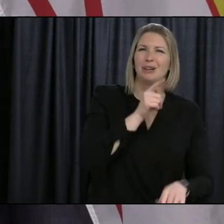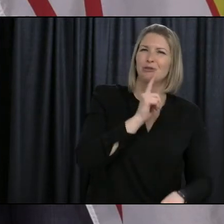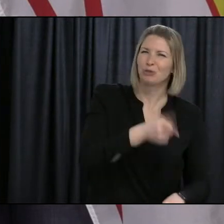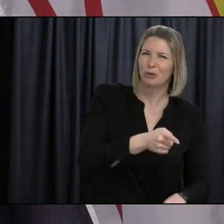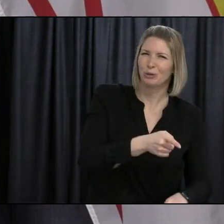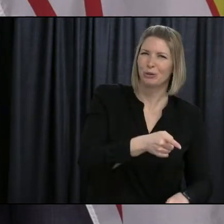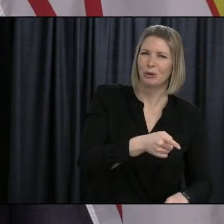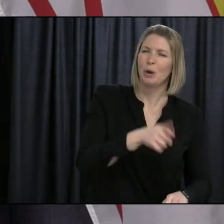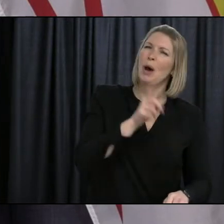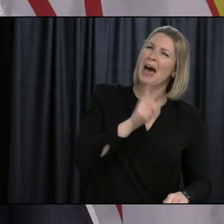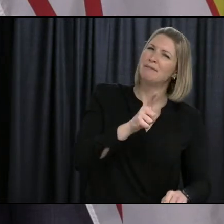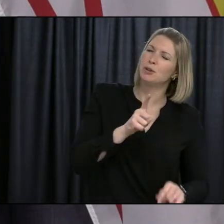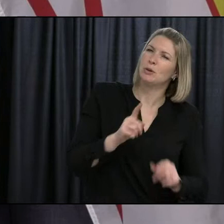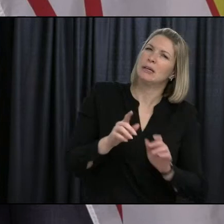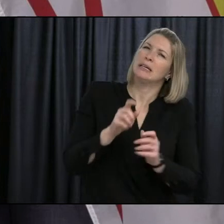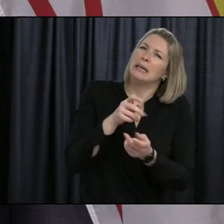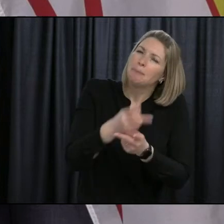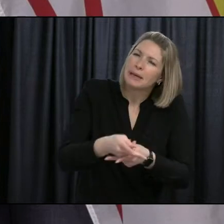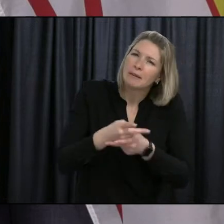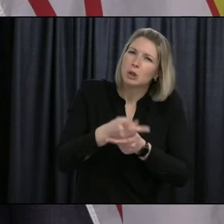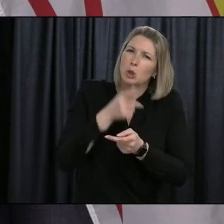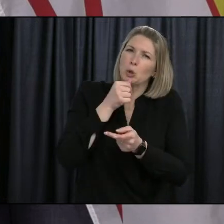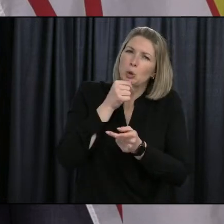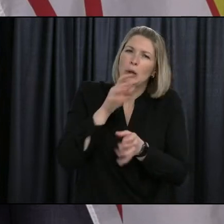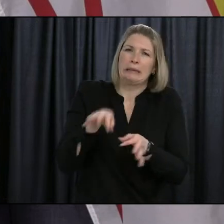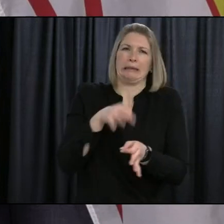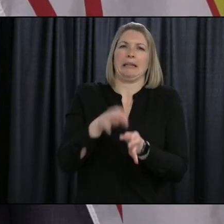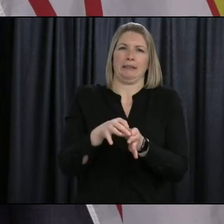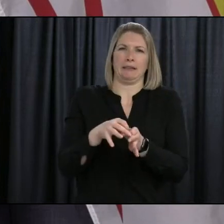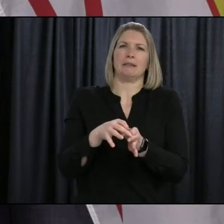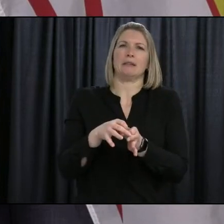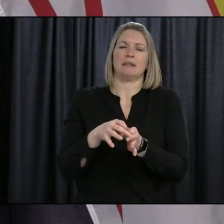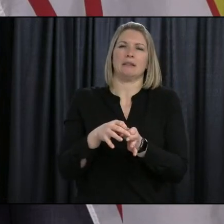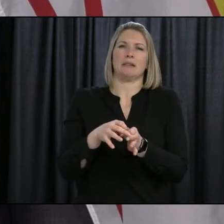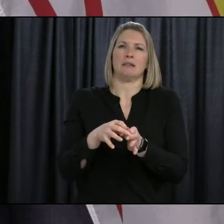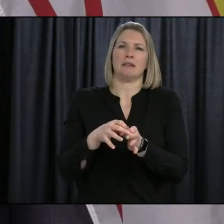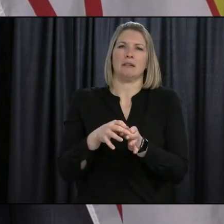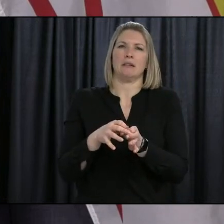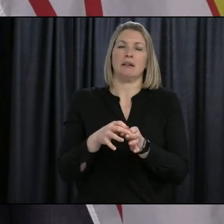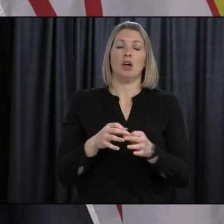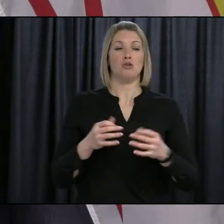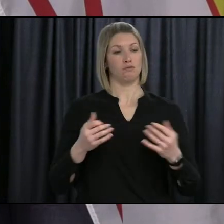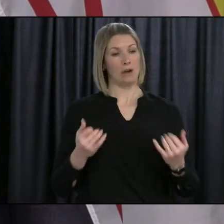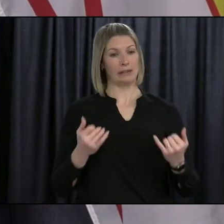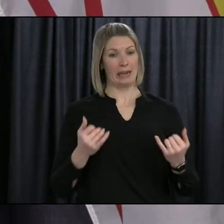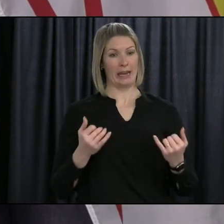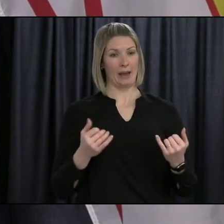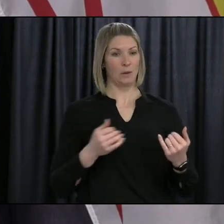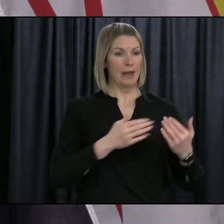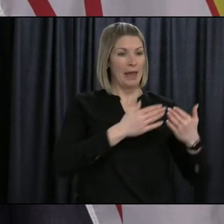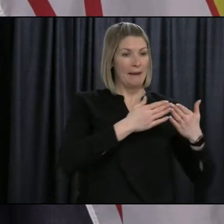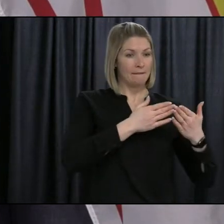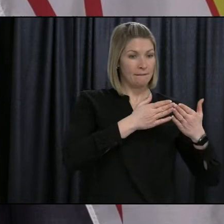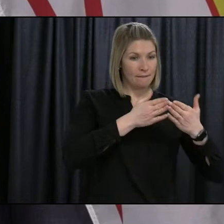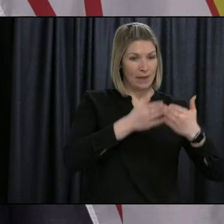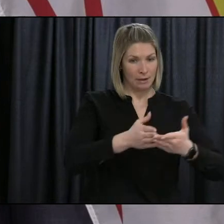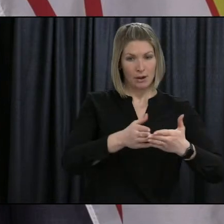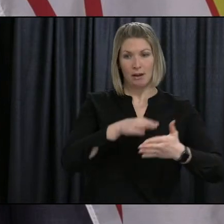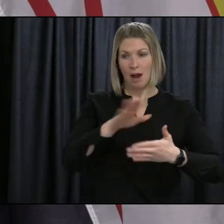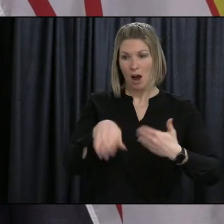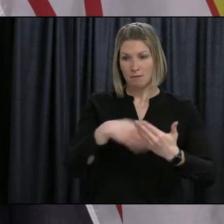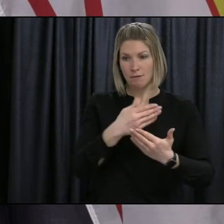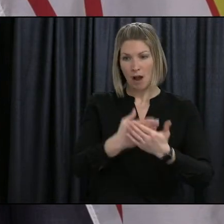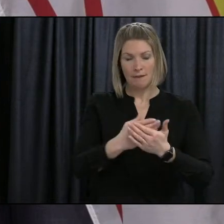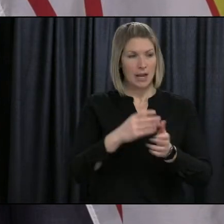need. And right now I'm not sure that rapid testing at points of entry is going to give us